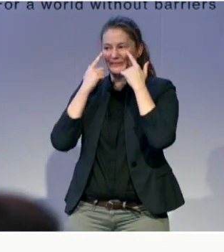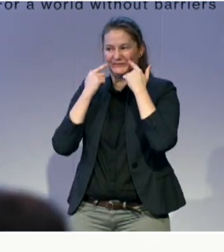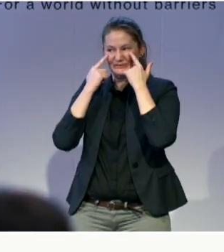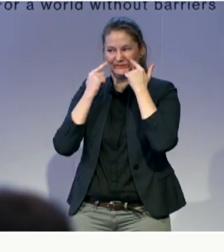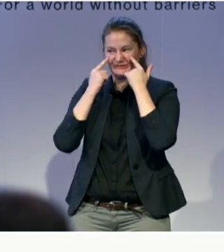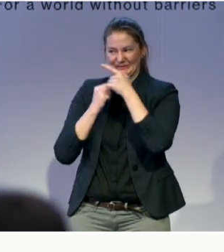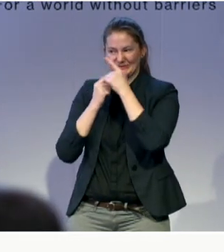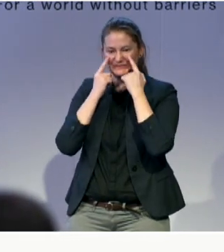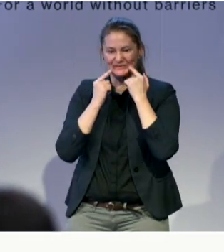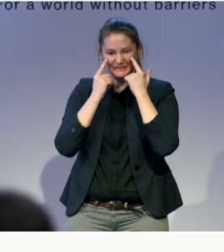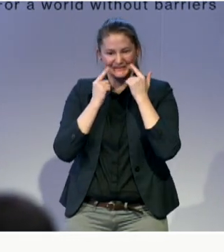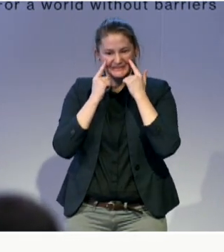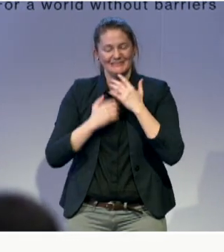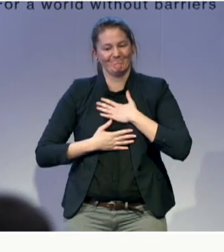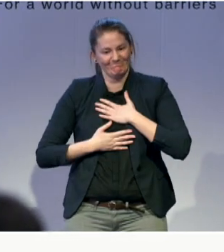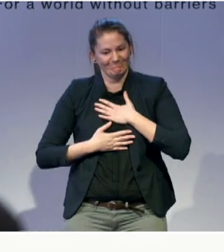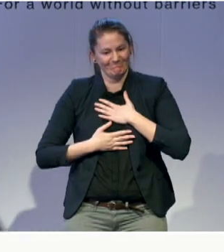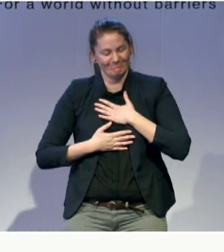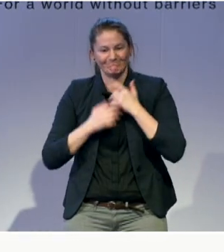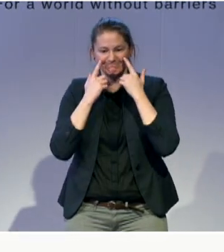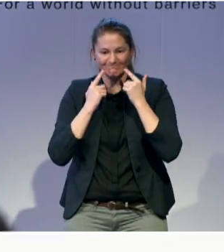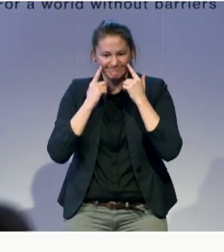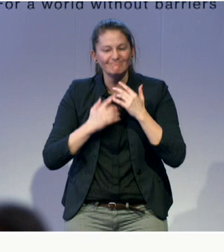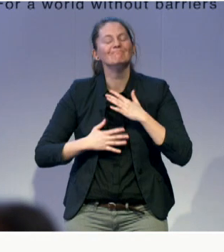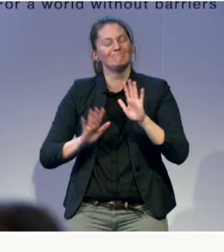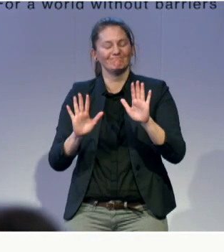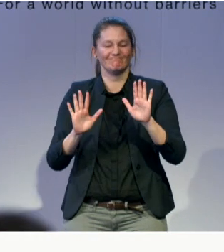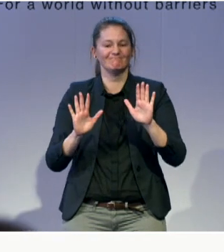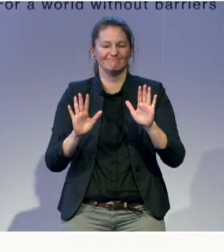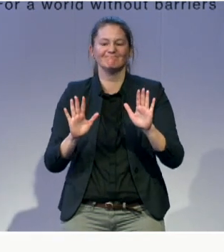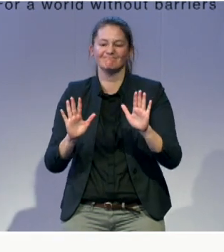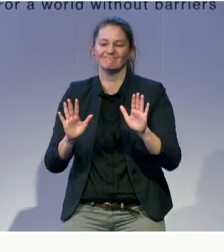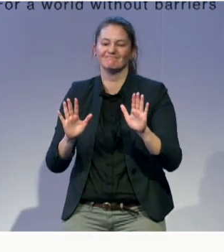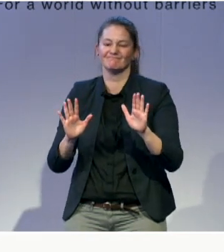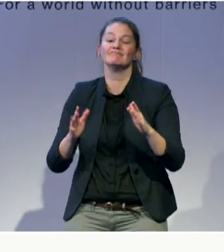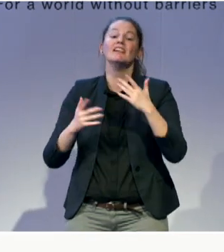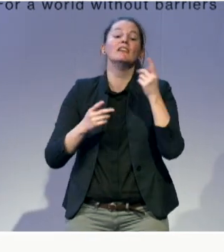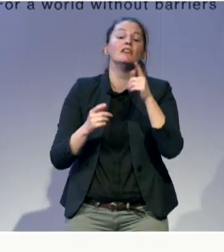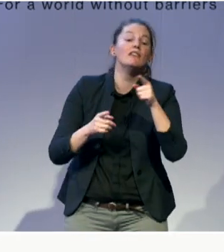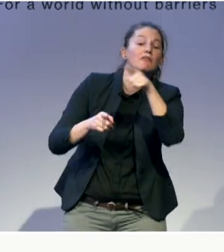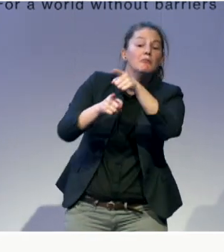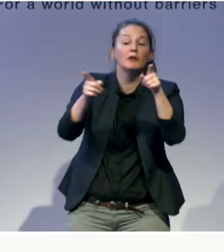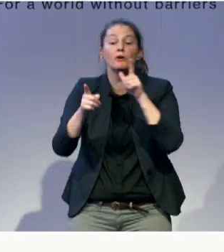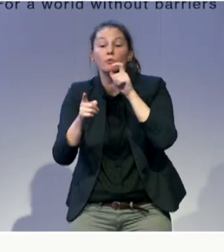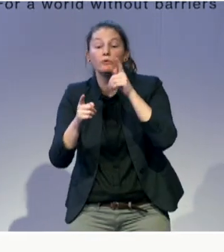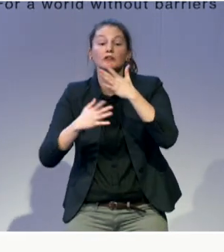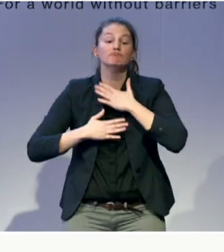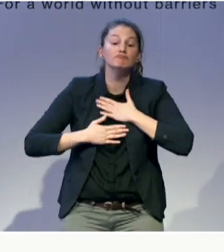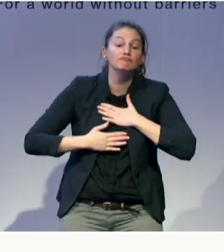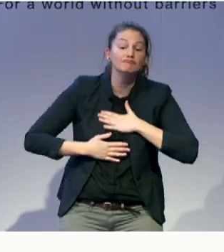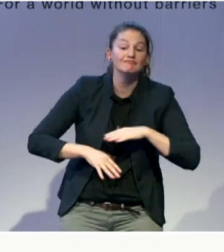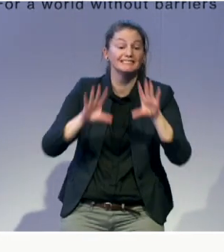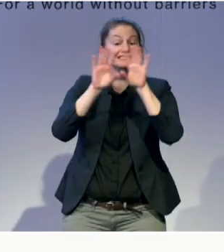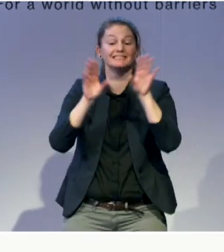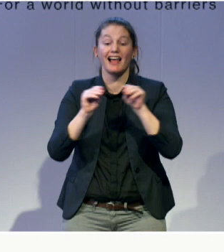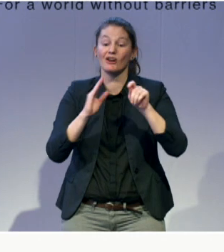Of course, I am still talking. For anybody who wants to be part of the Zero Project family photograph, please come to